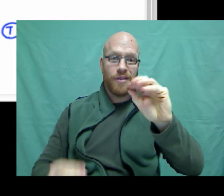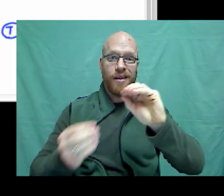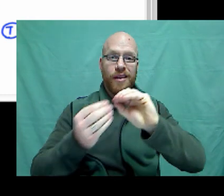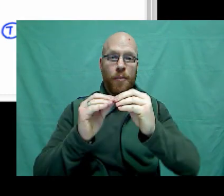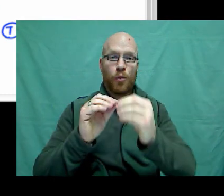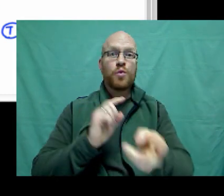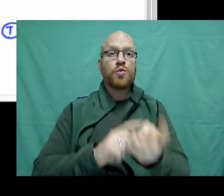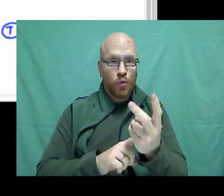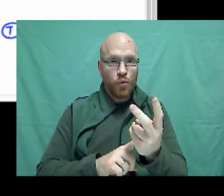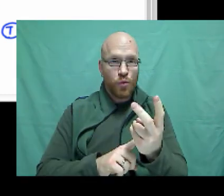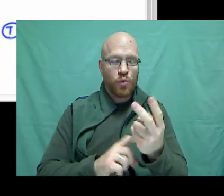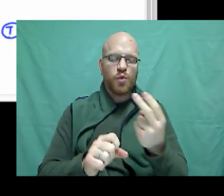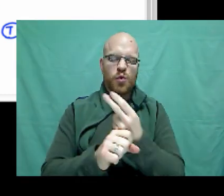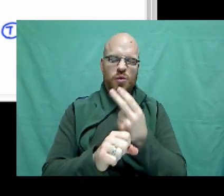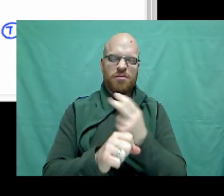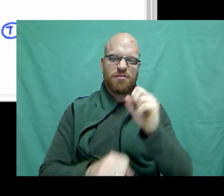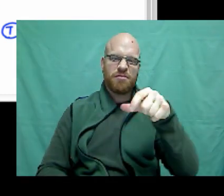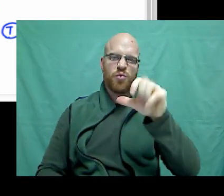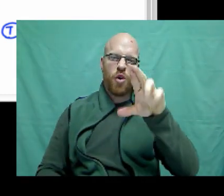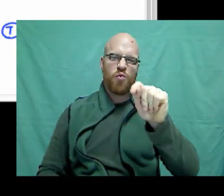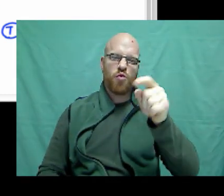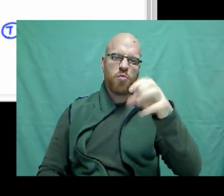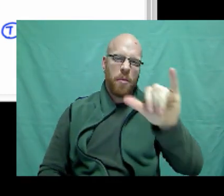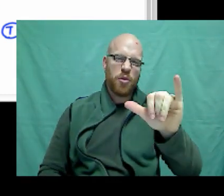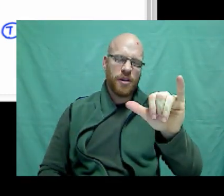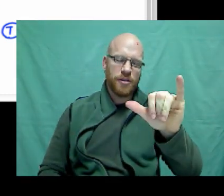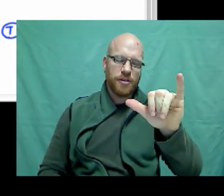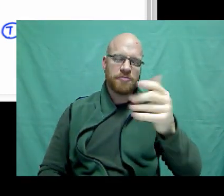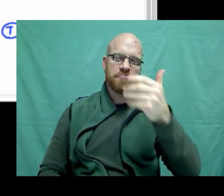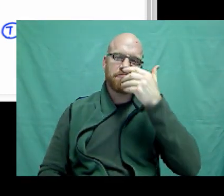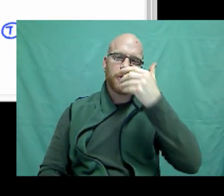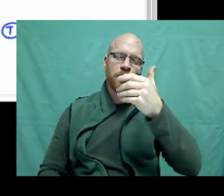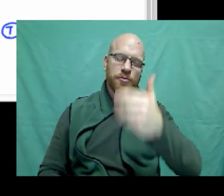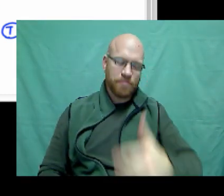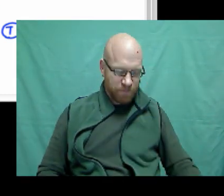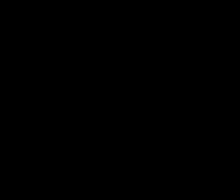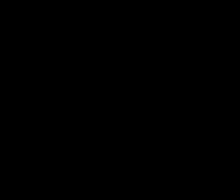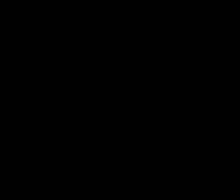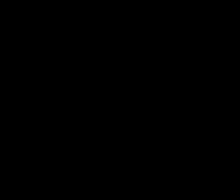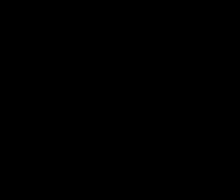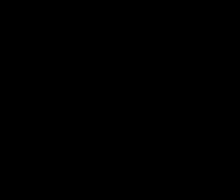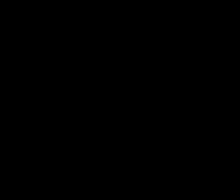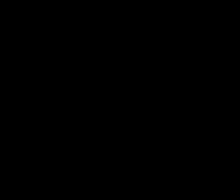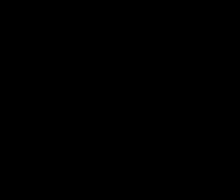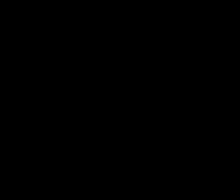using the square root property. Thank you.